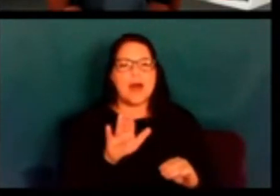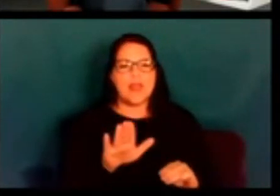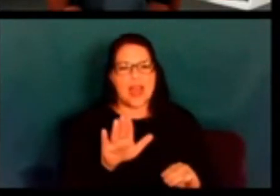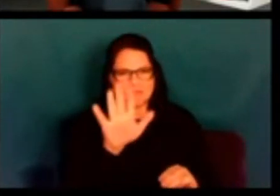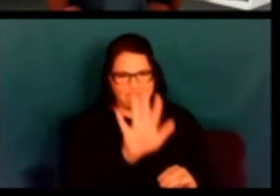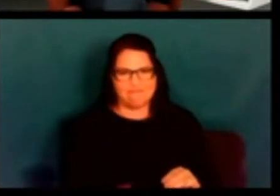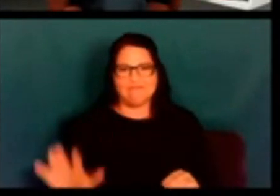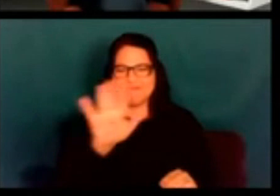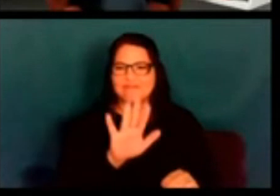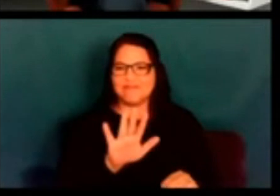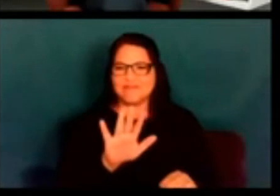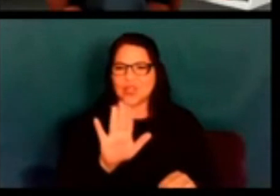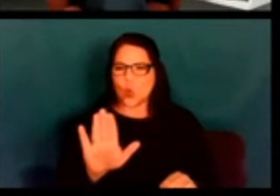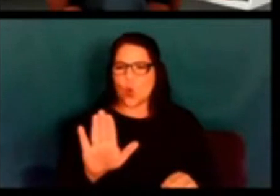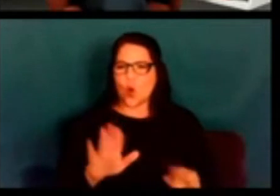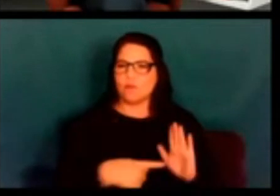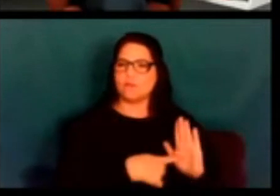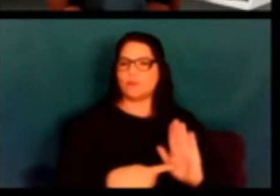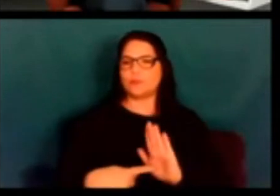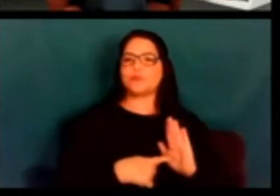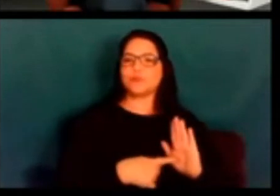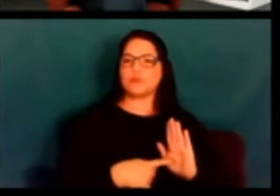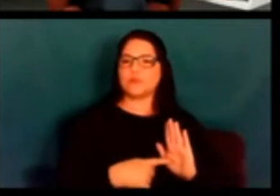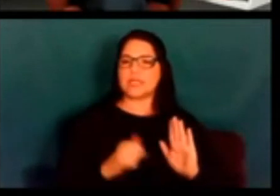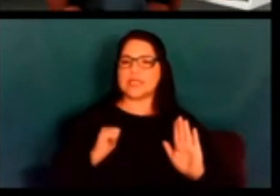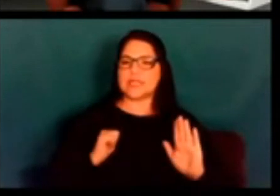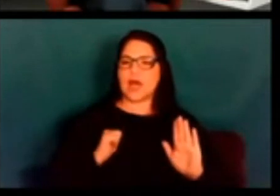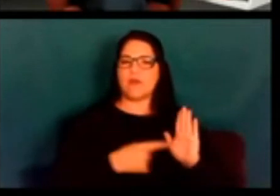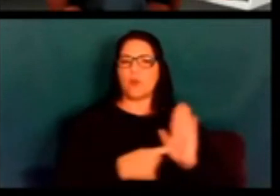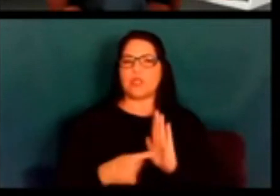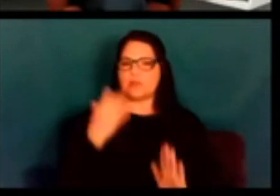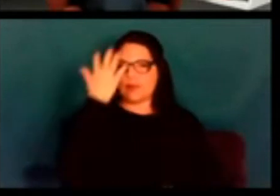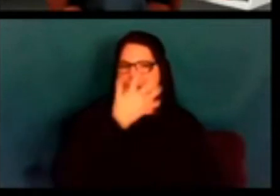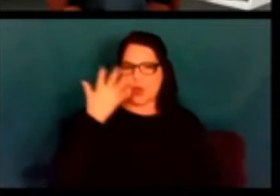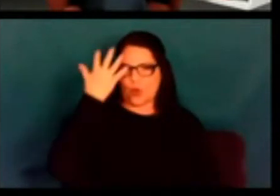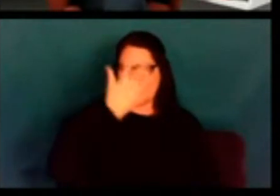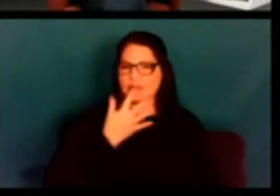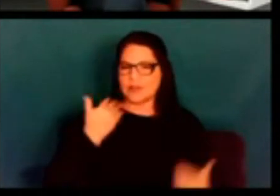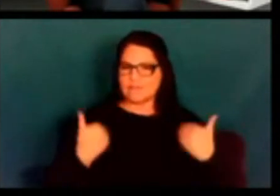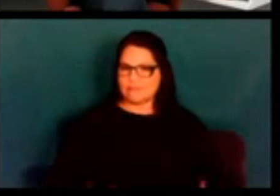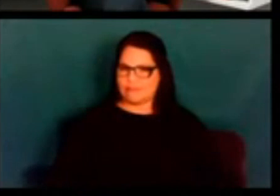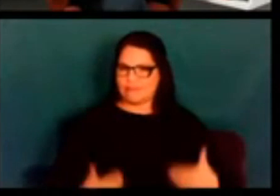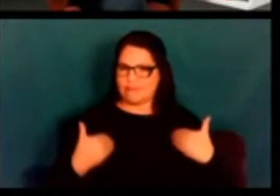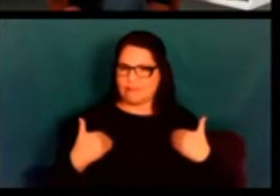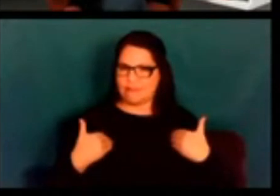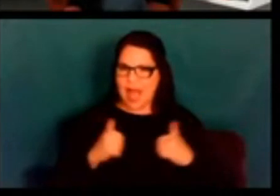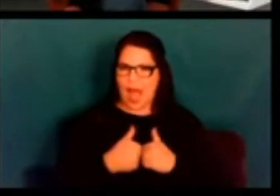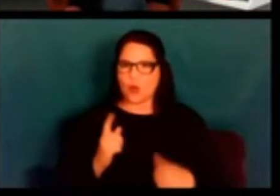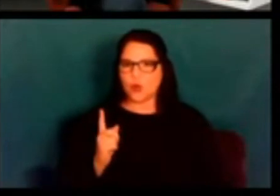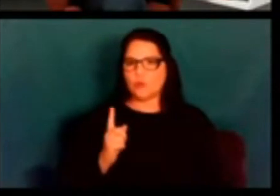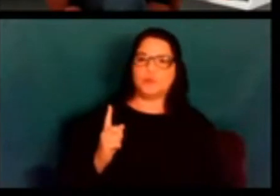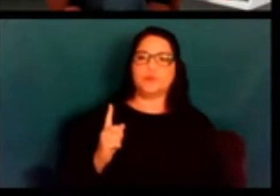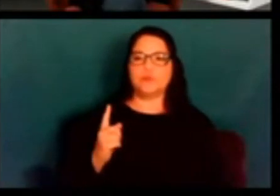of self-presentation and that self kind of appearance, the way that you carried